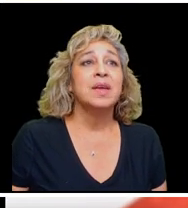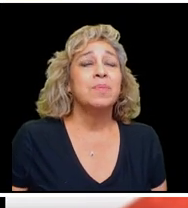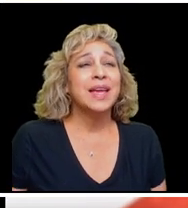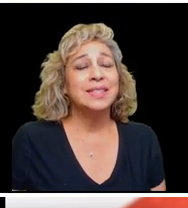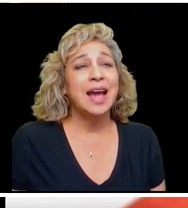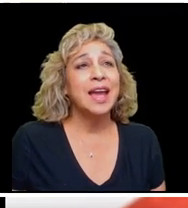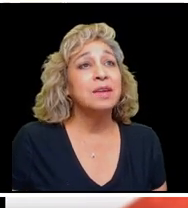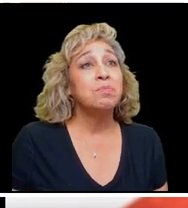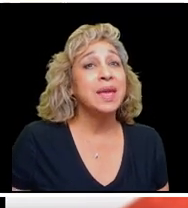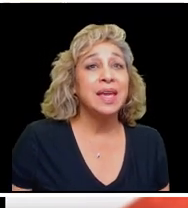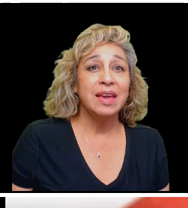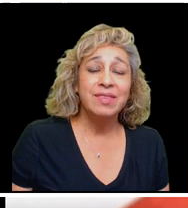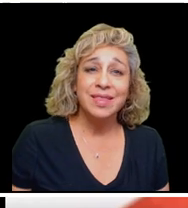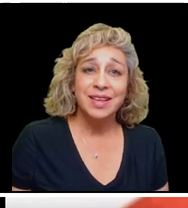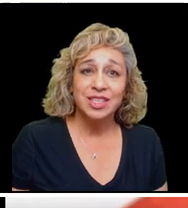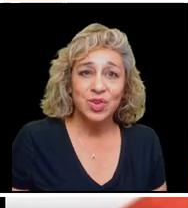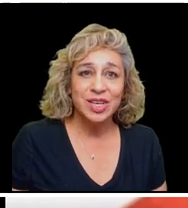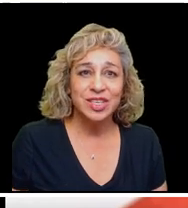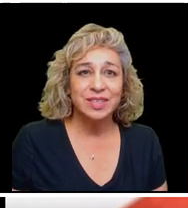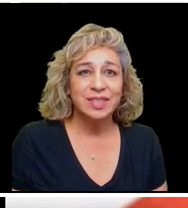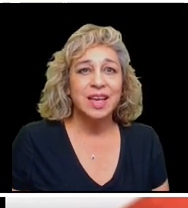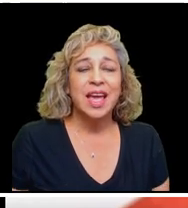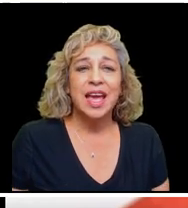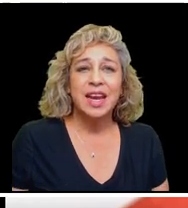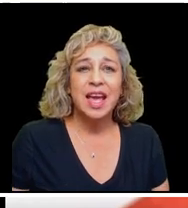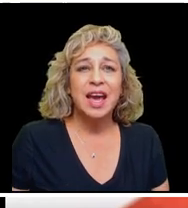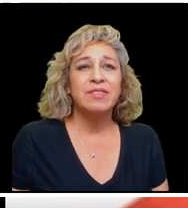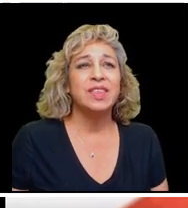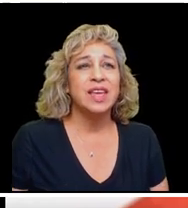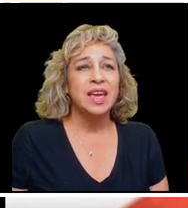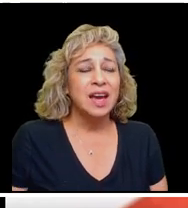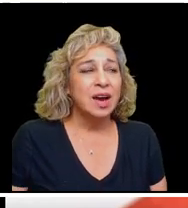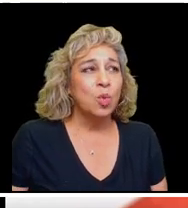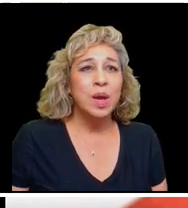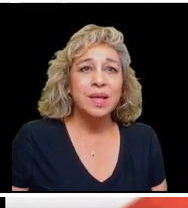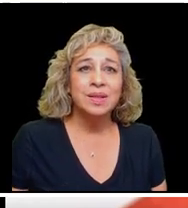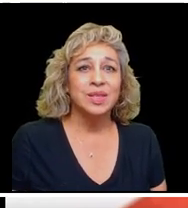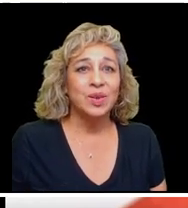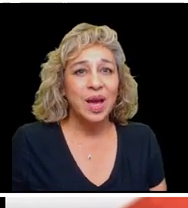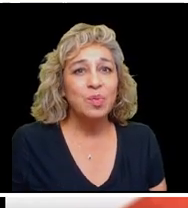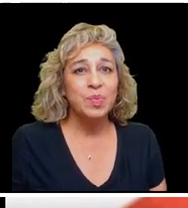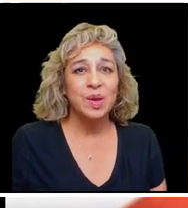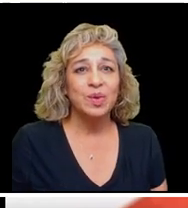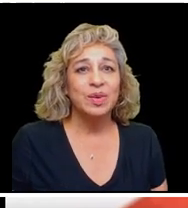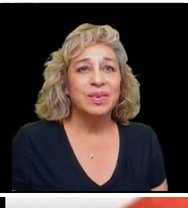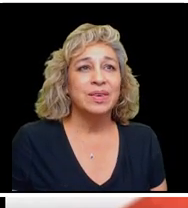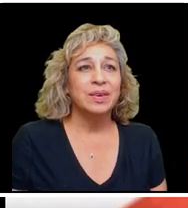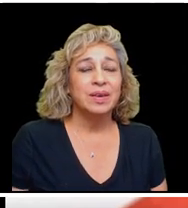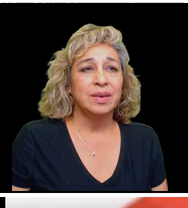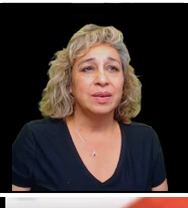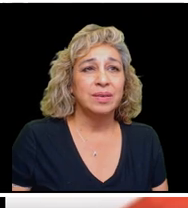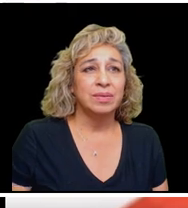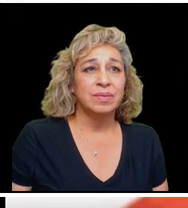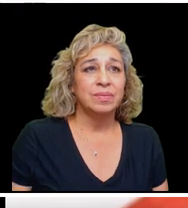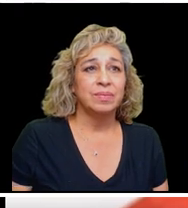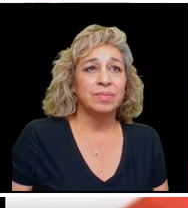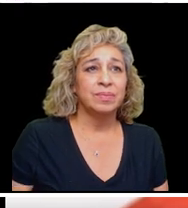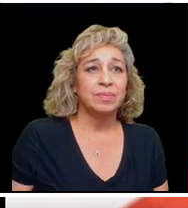because I can be giving the instructions and have the will to help you